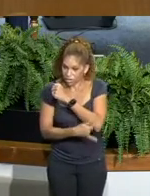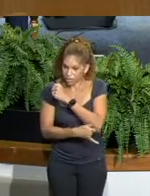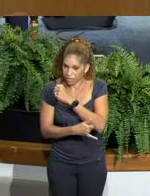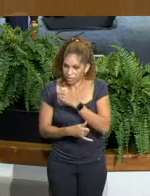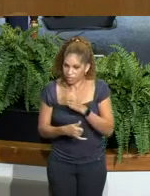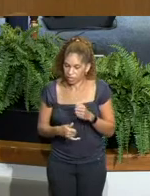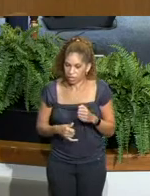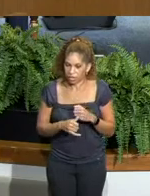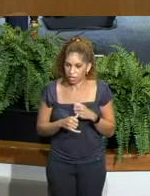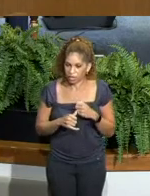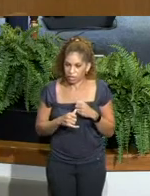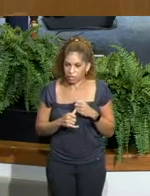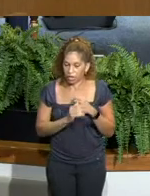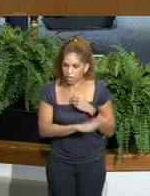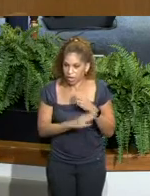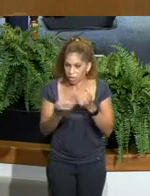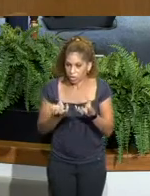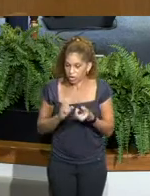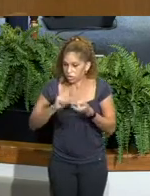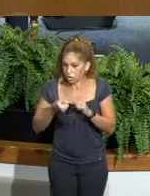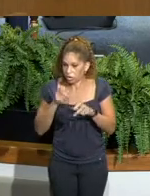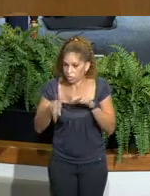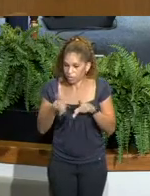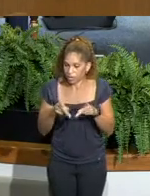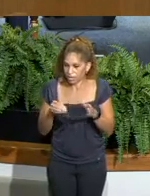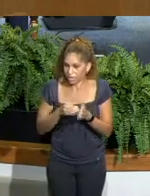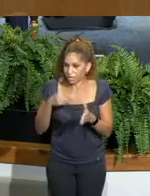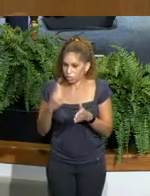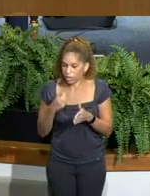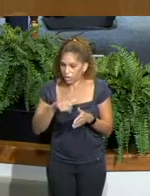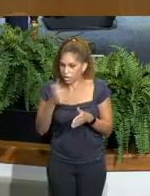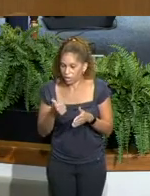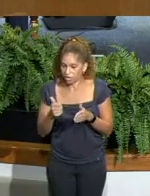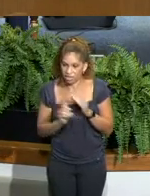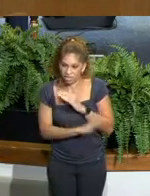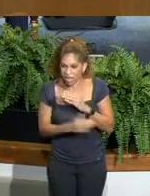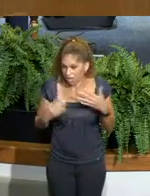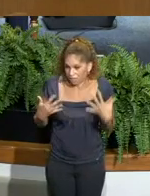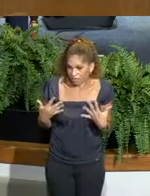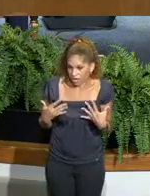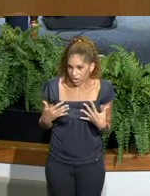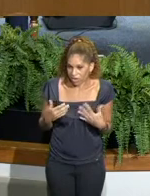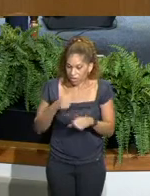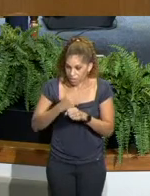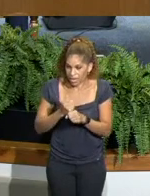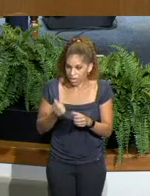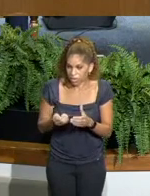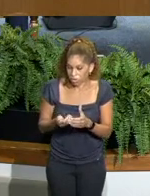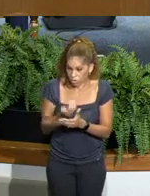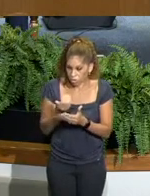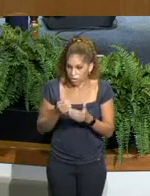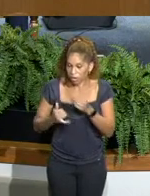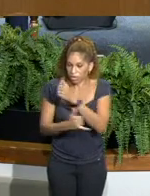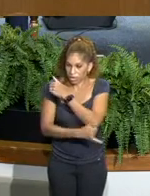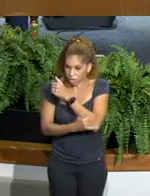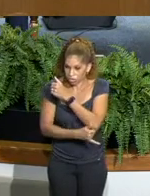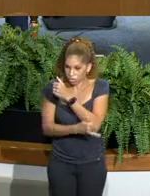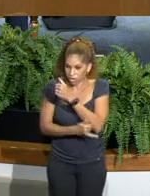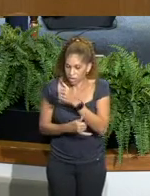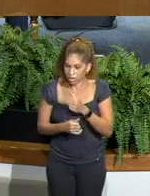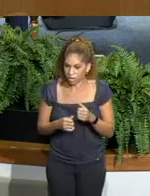and turning people against one another was a reaction to the fear of the restructuring of America's